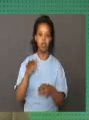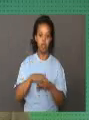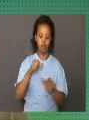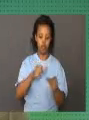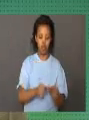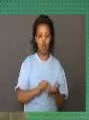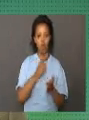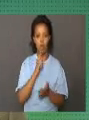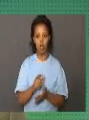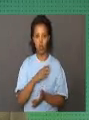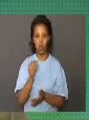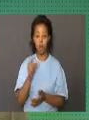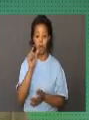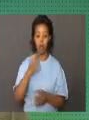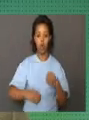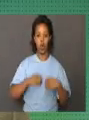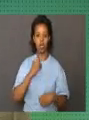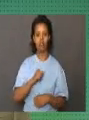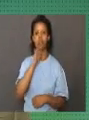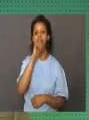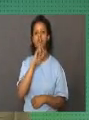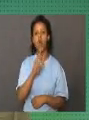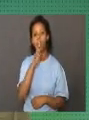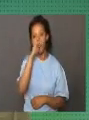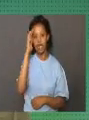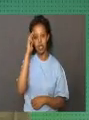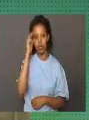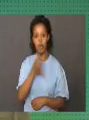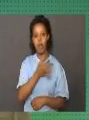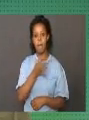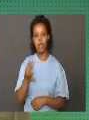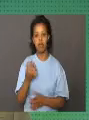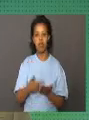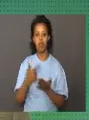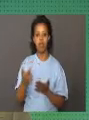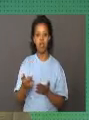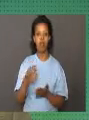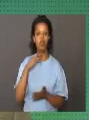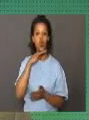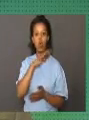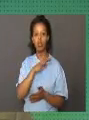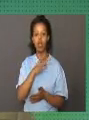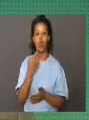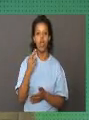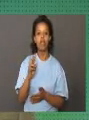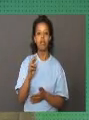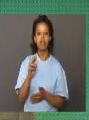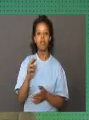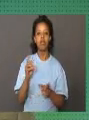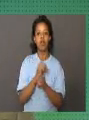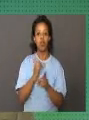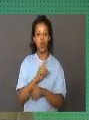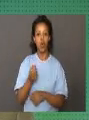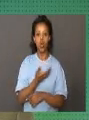is rich in microorganisms that will effectively break down the organic